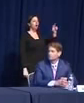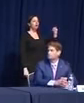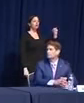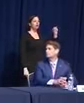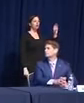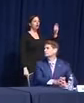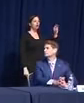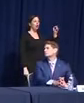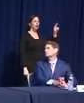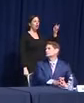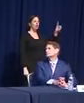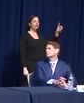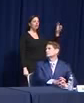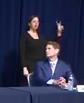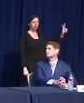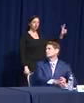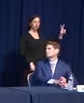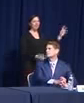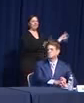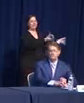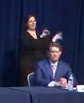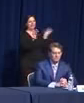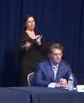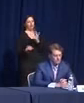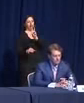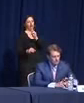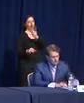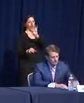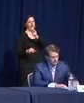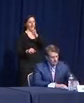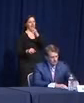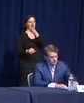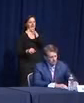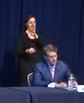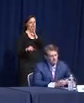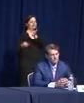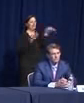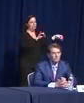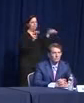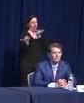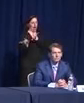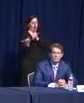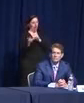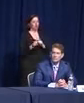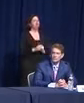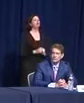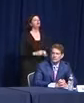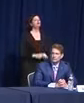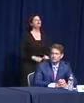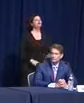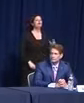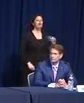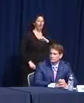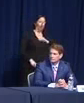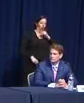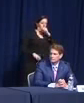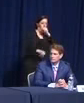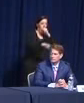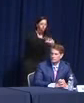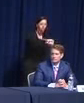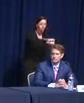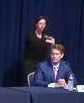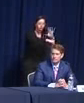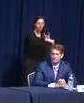causes illness, COVID-19 illness, is that it can remain viable on surfaces